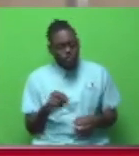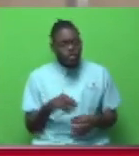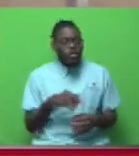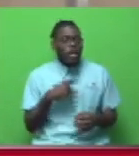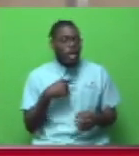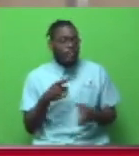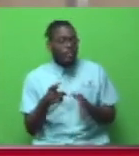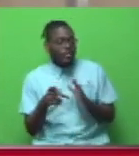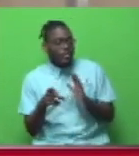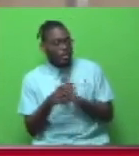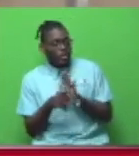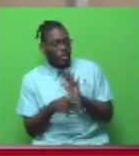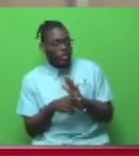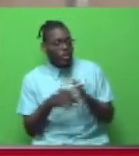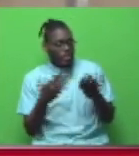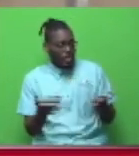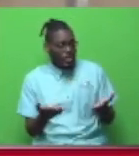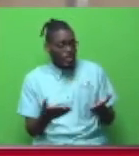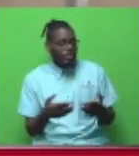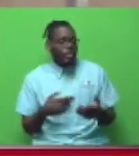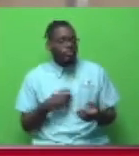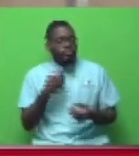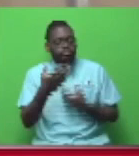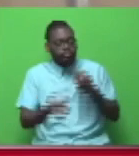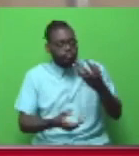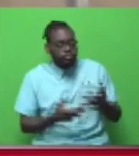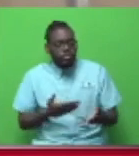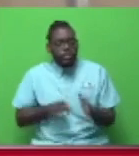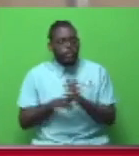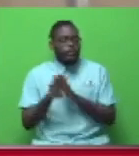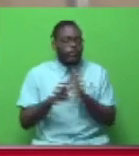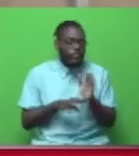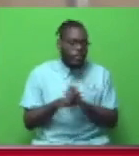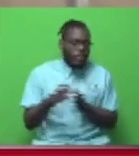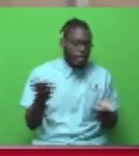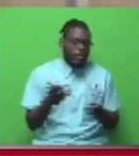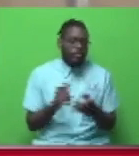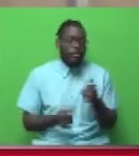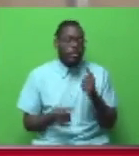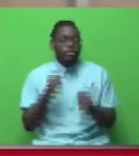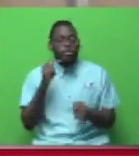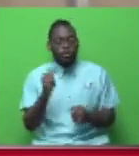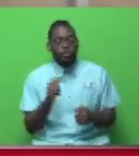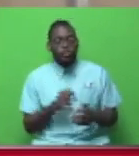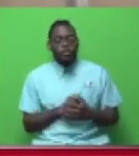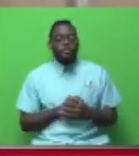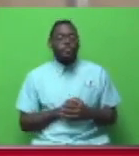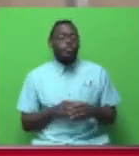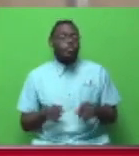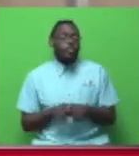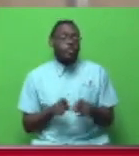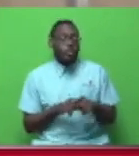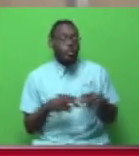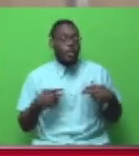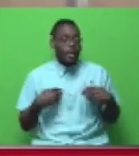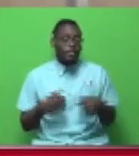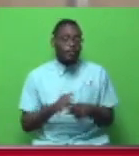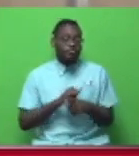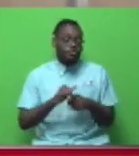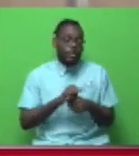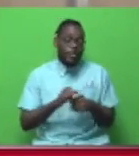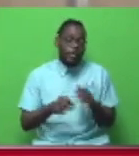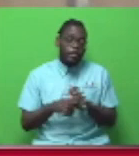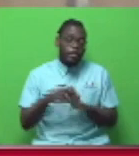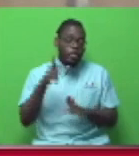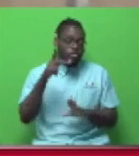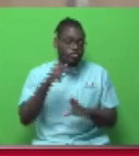to contribute to the development of laws in this country. What we also have is training programs,